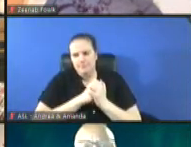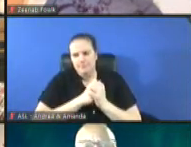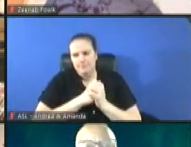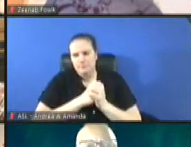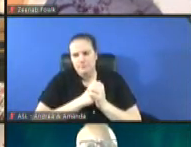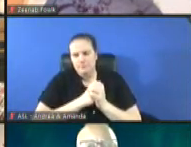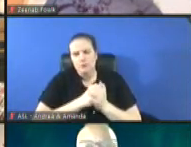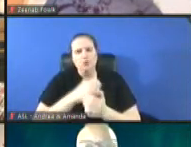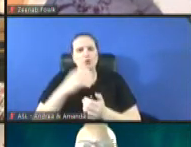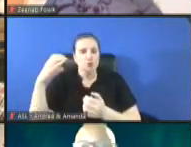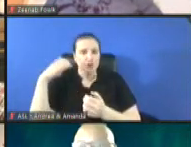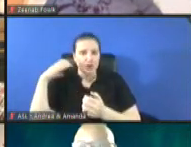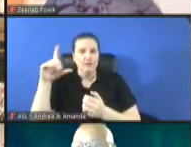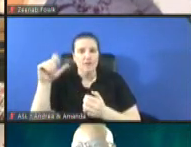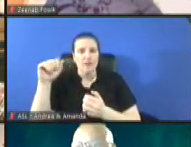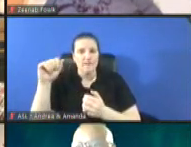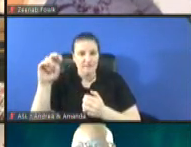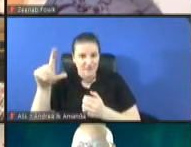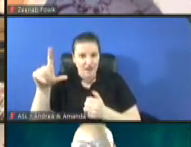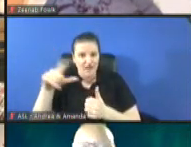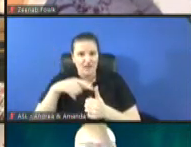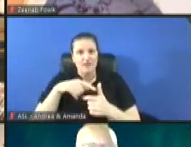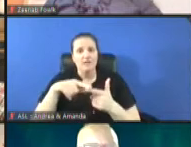Chief Lavelle, Miss Brown,